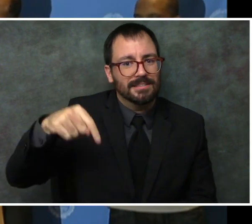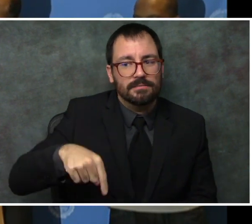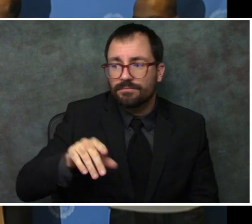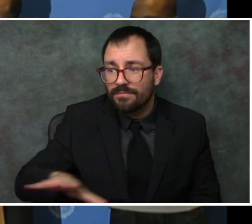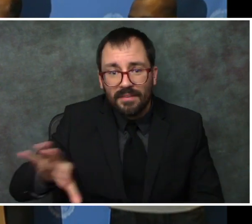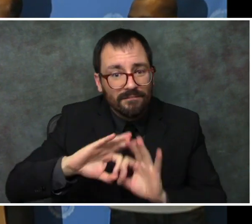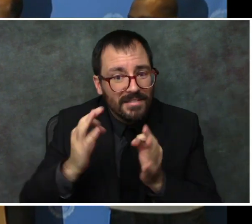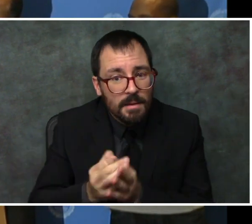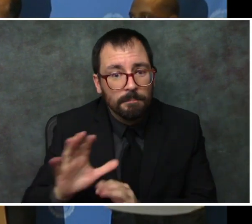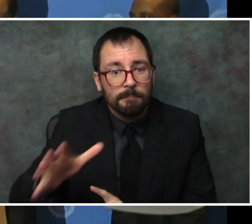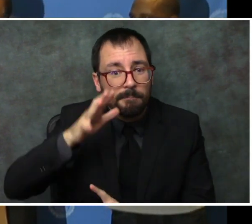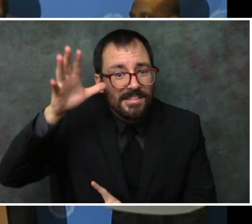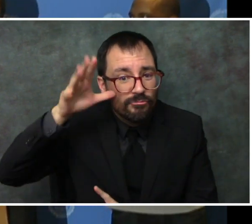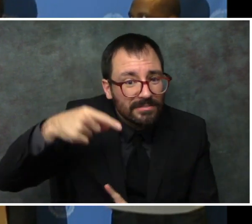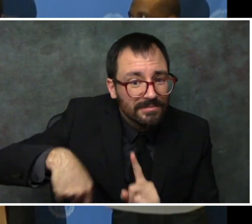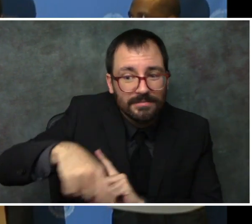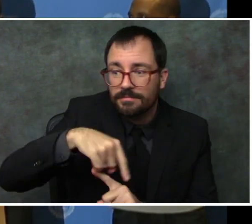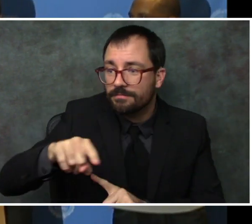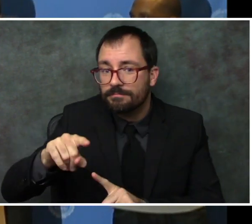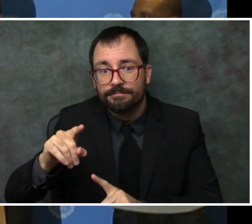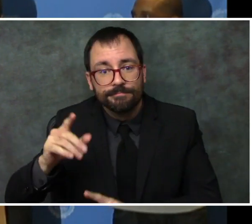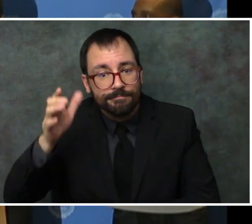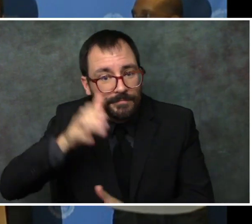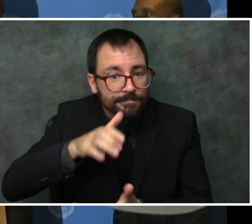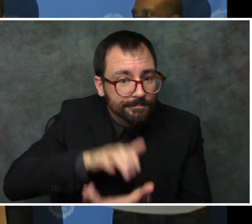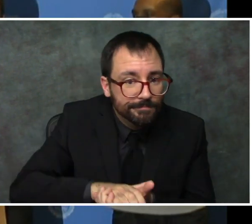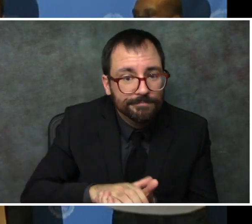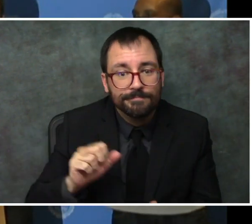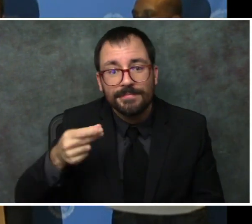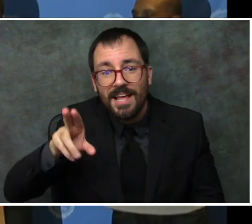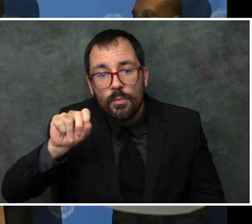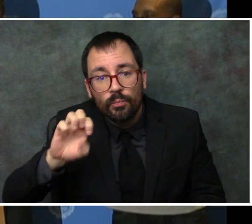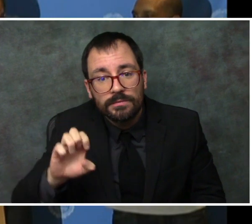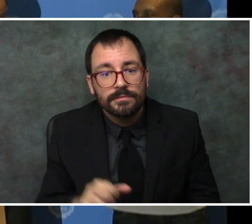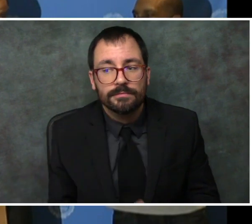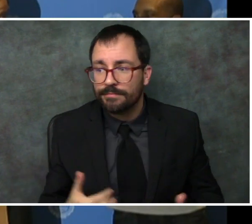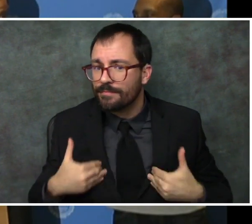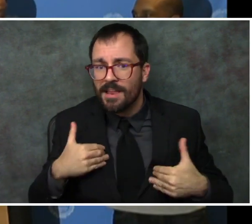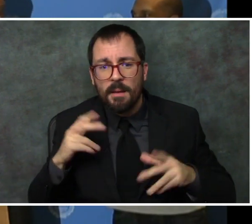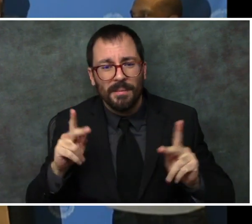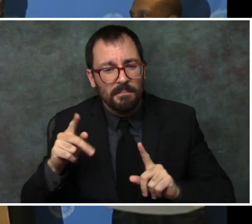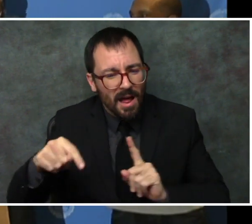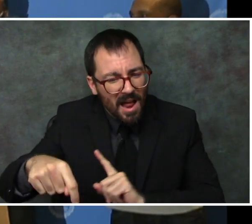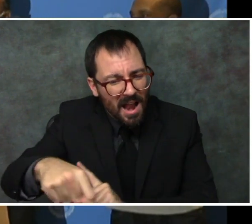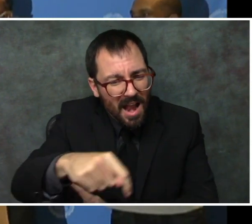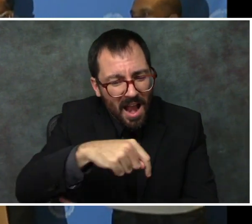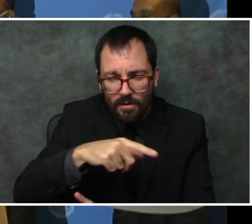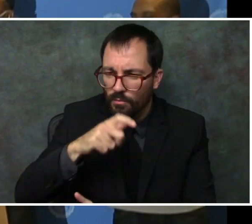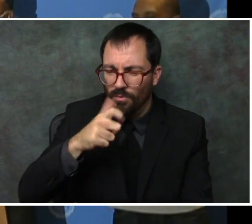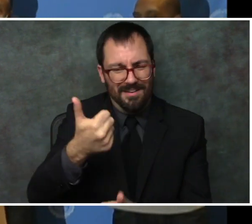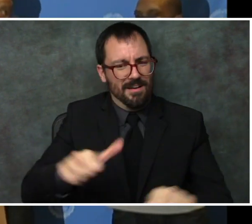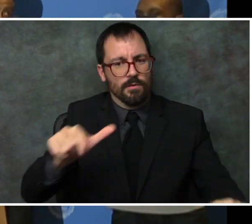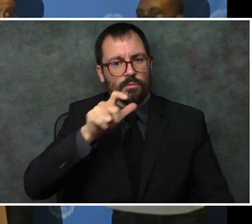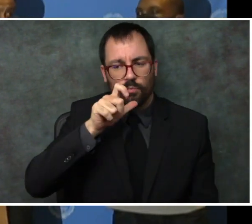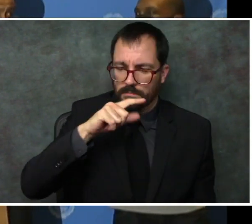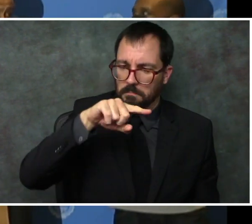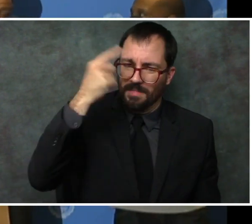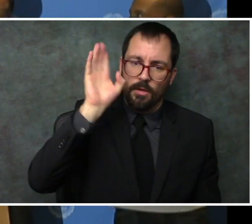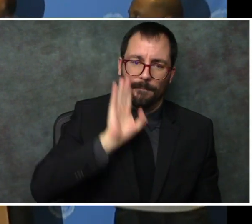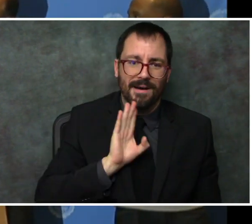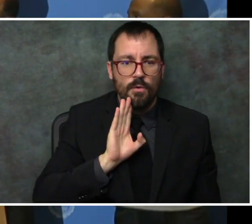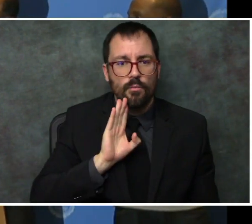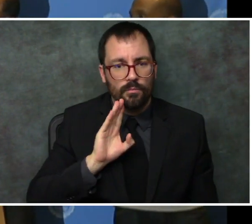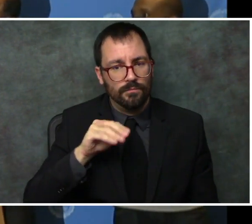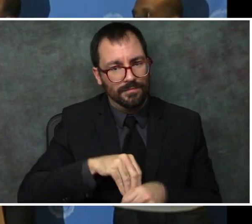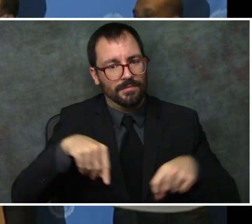spouses, as young people, as anyone who is in black or brown America, what I realized was doing better than before just isn't